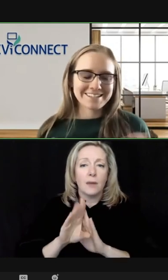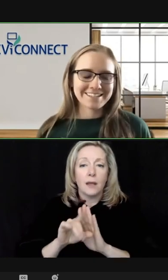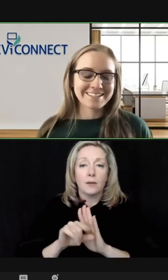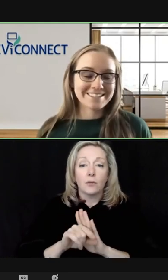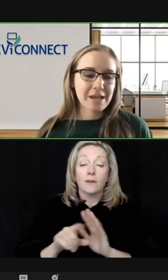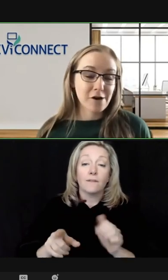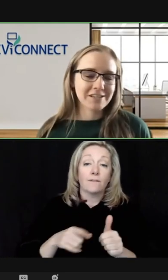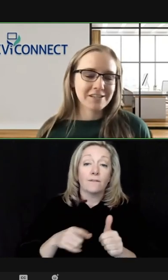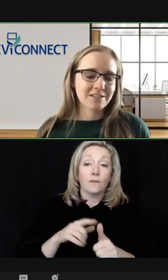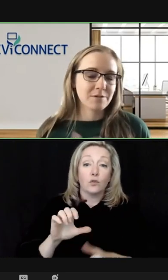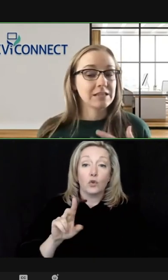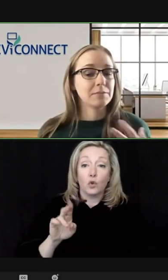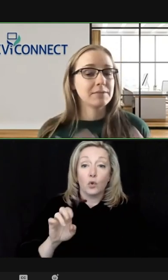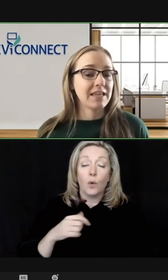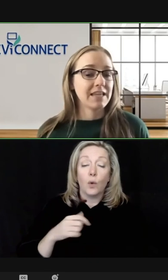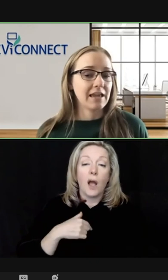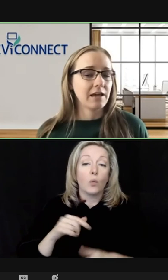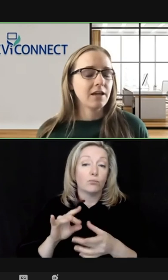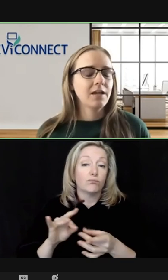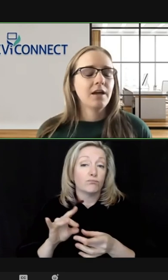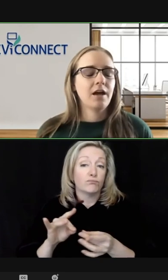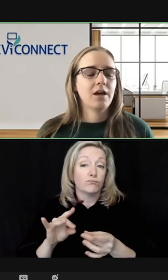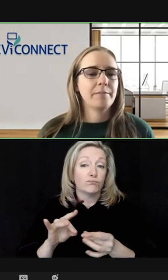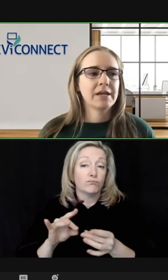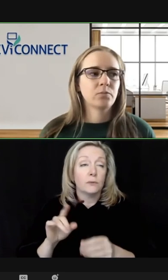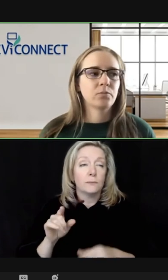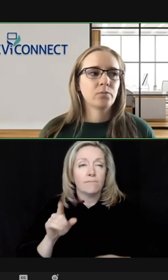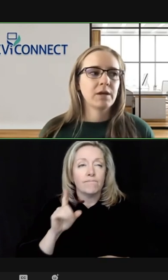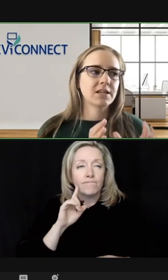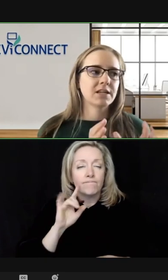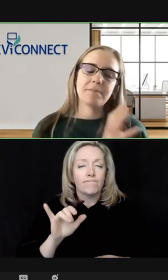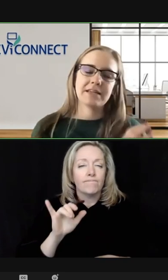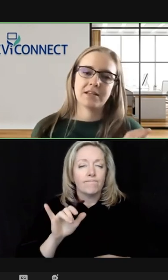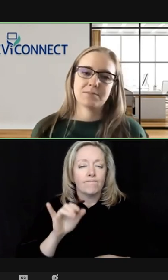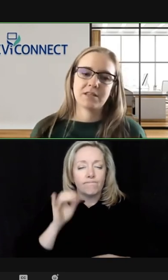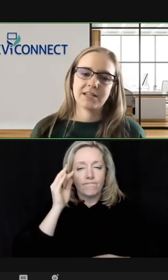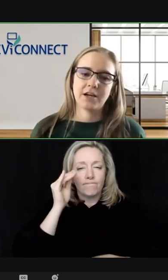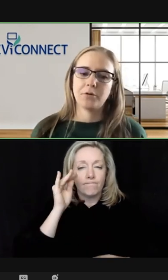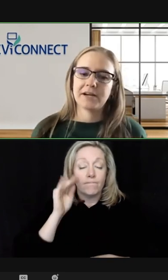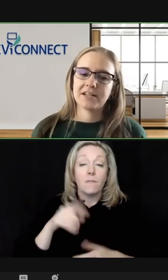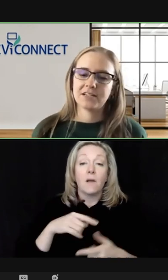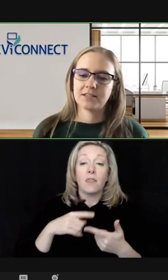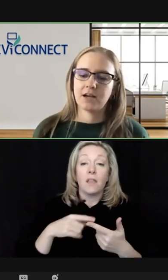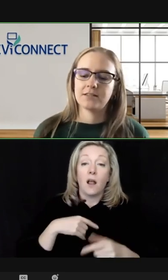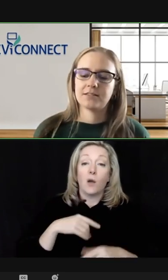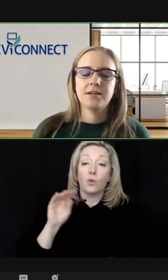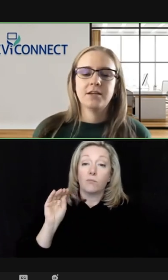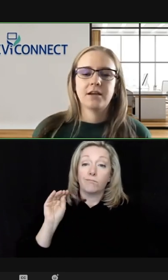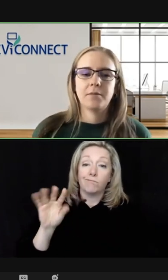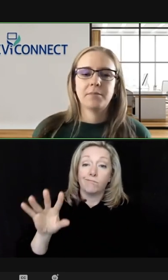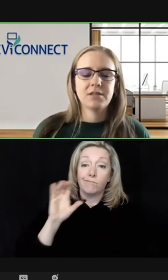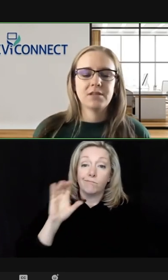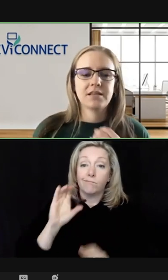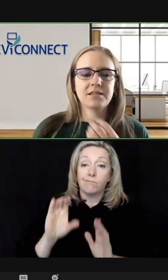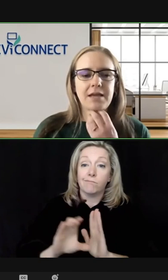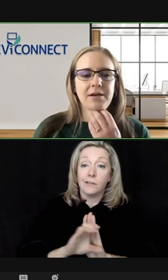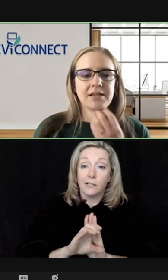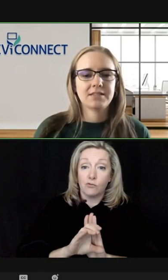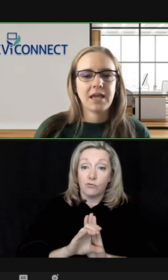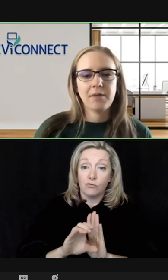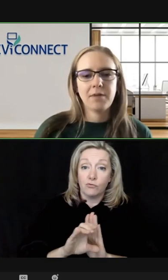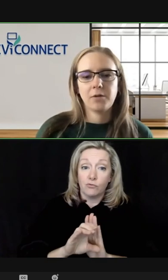clue is to listen carefully to some of the things I'm saying, because it's going to be based on some of the things I already discussed. But some